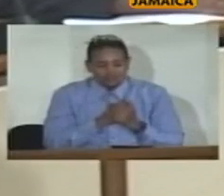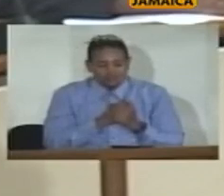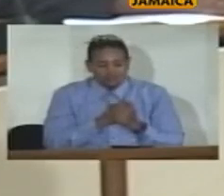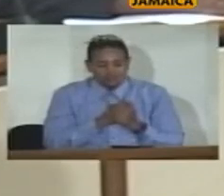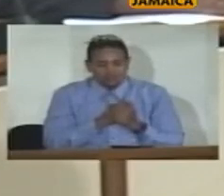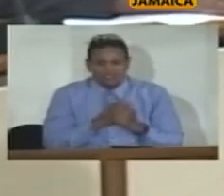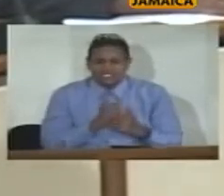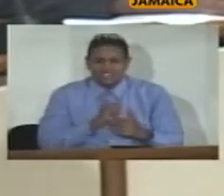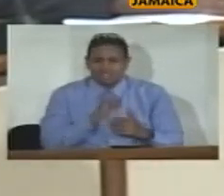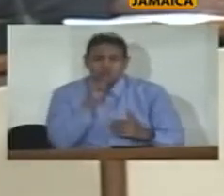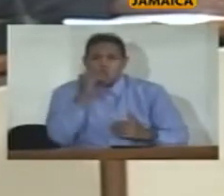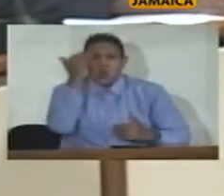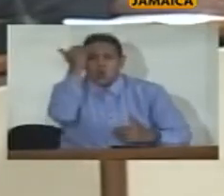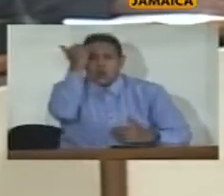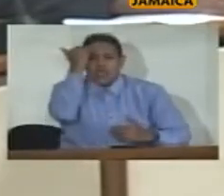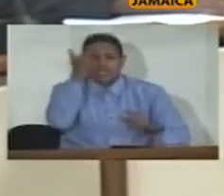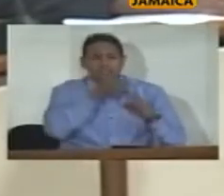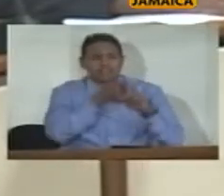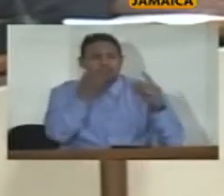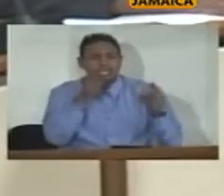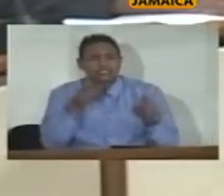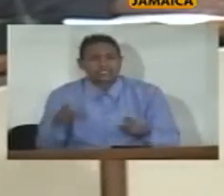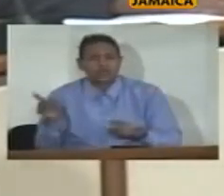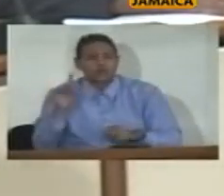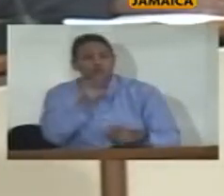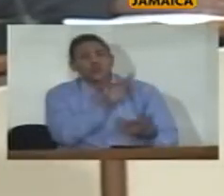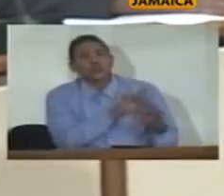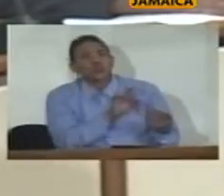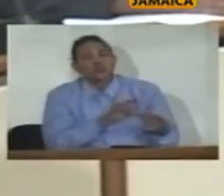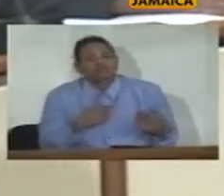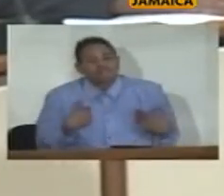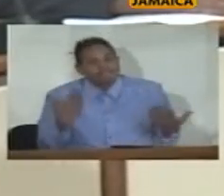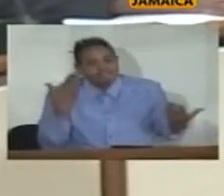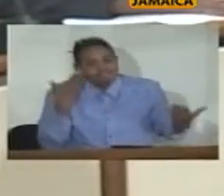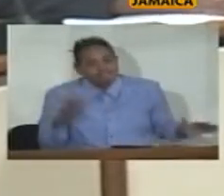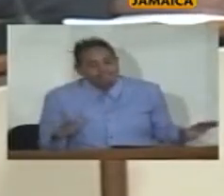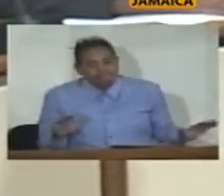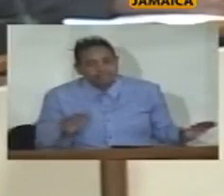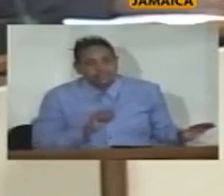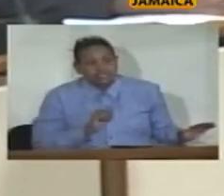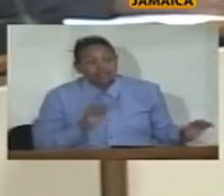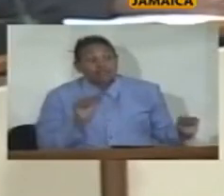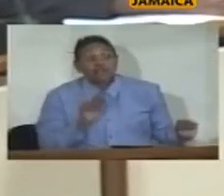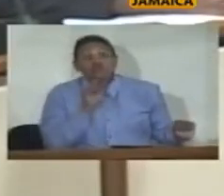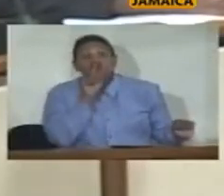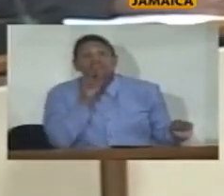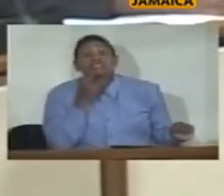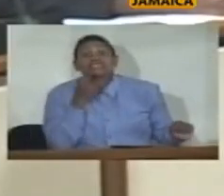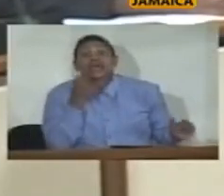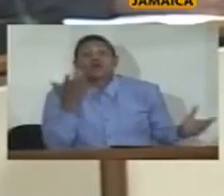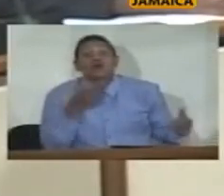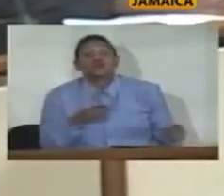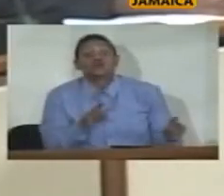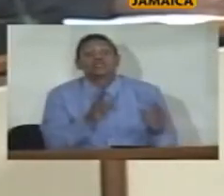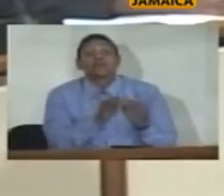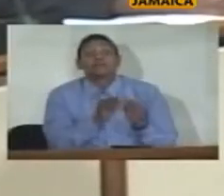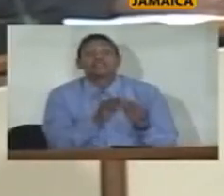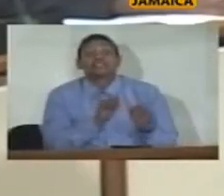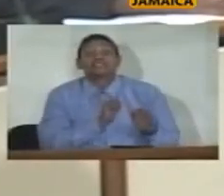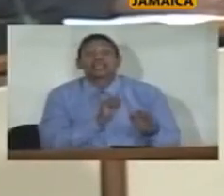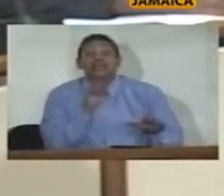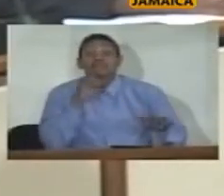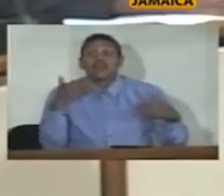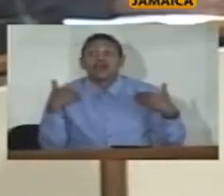I am not aware of the incident of which you speak, and I can say that during the meeting that I